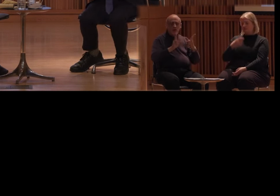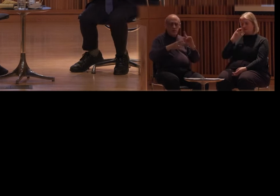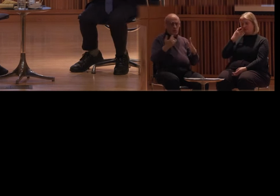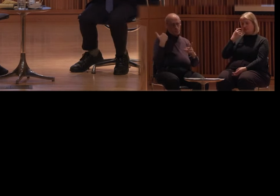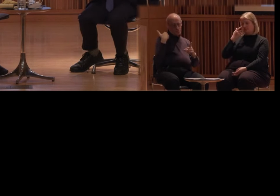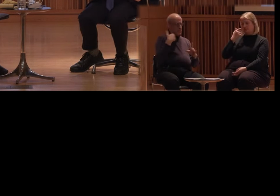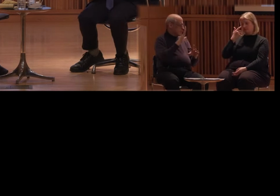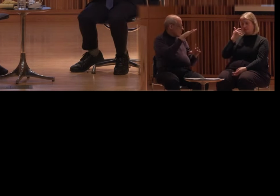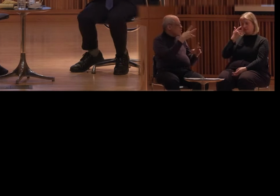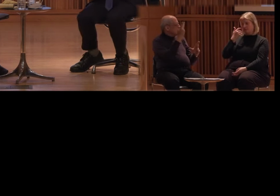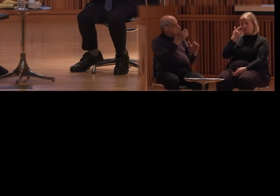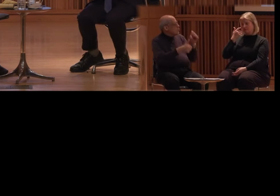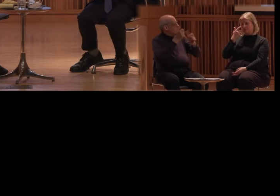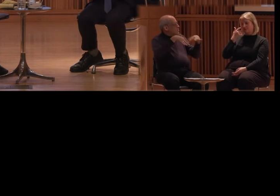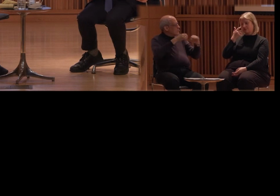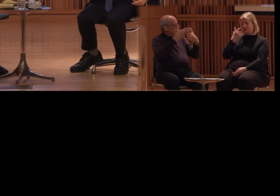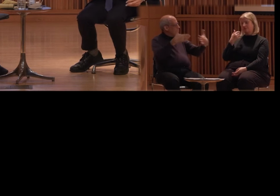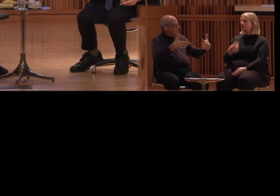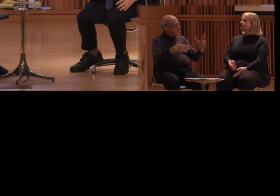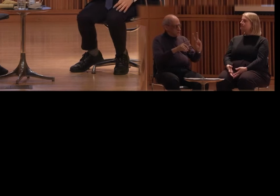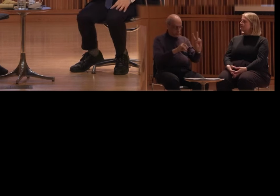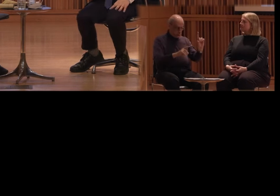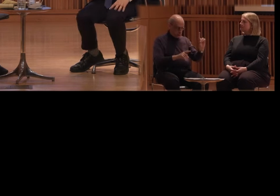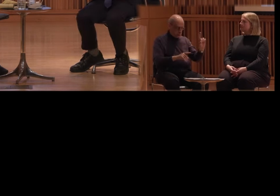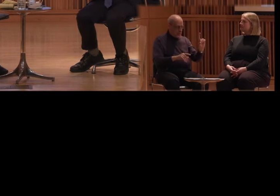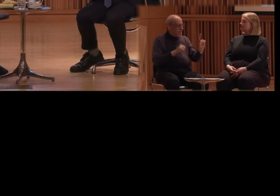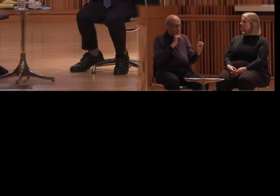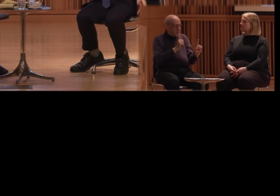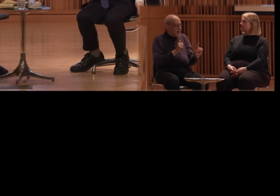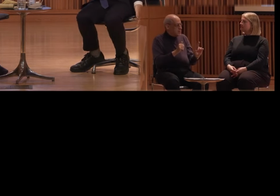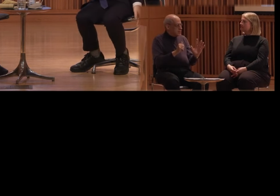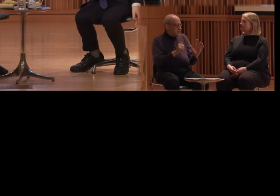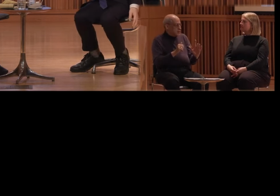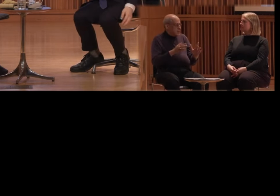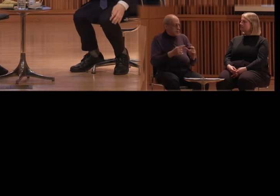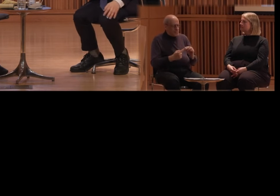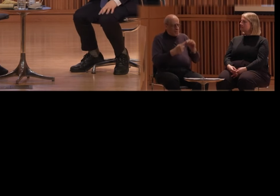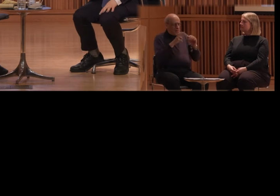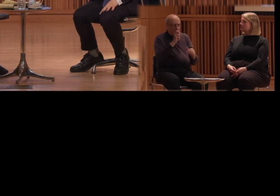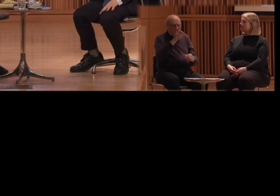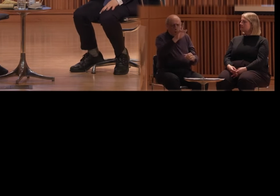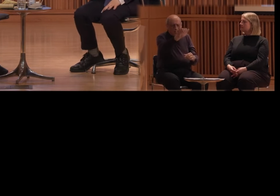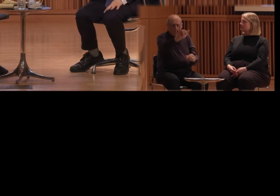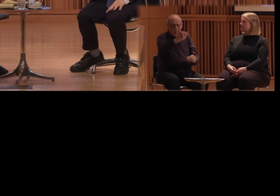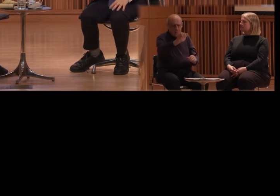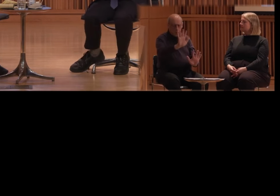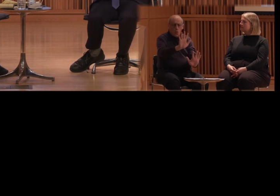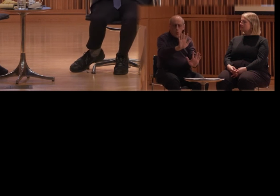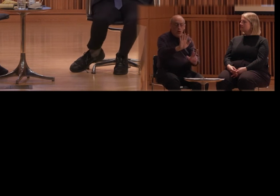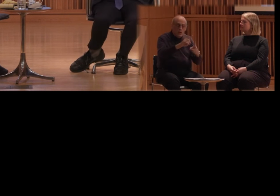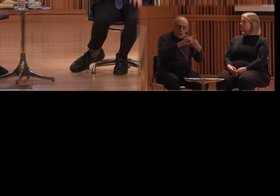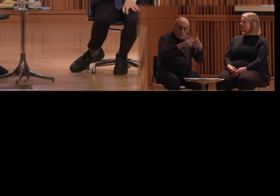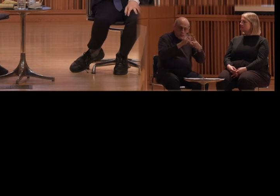me, what are the two most important things? It's not the rarefied virology stuff as important as I think it is. It's